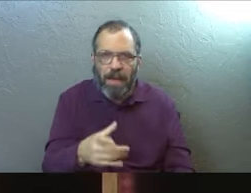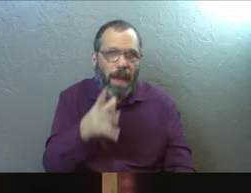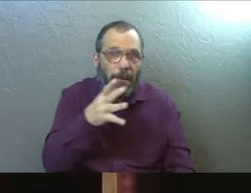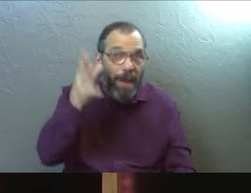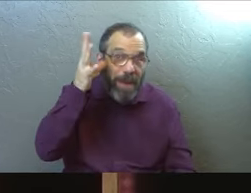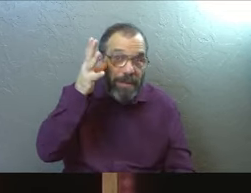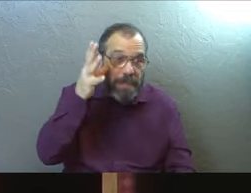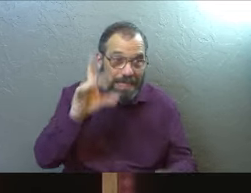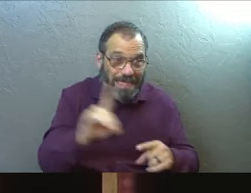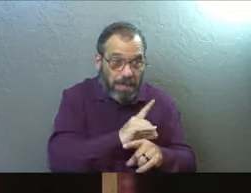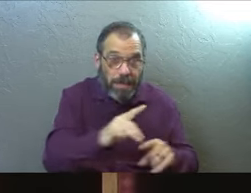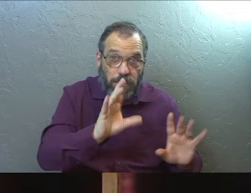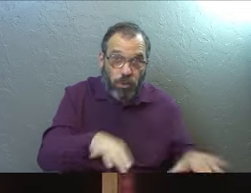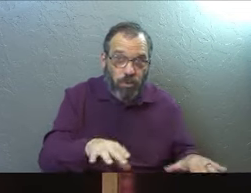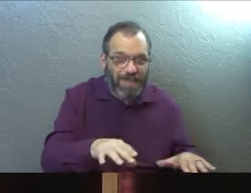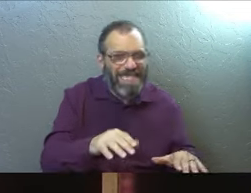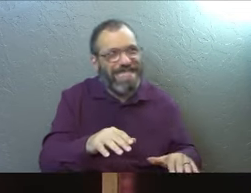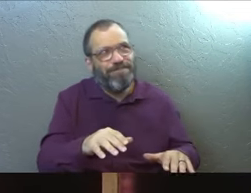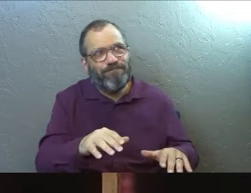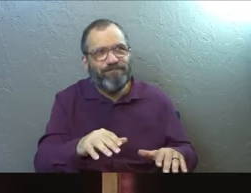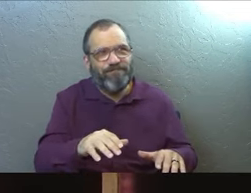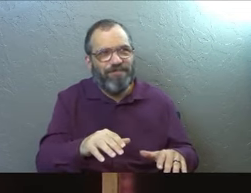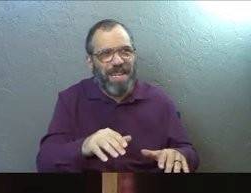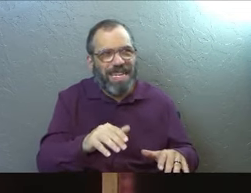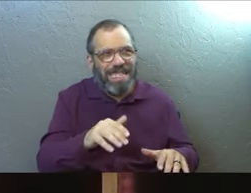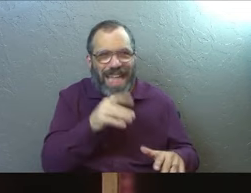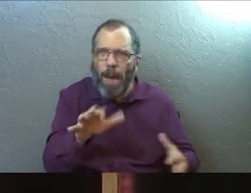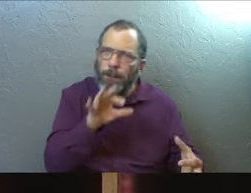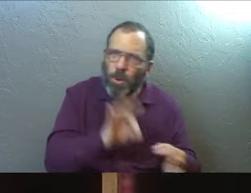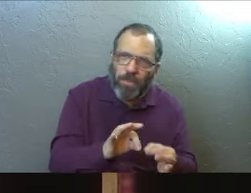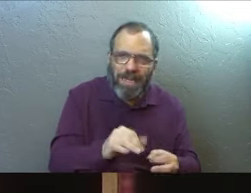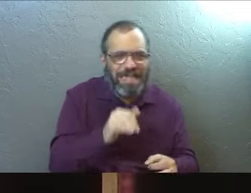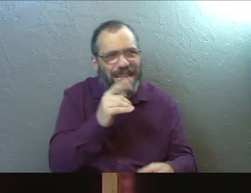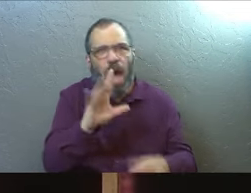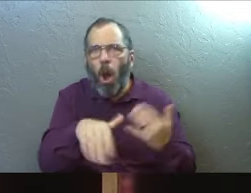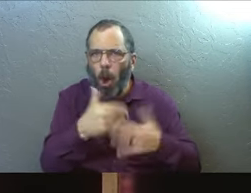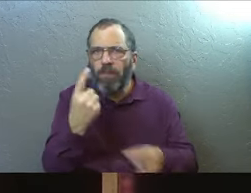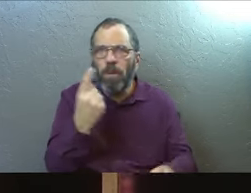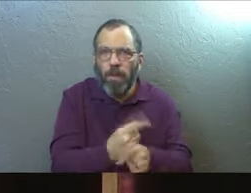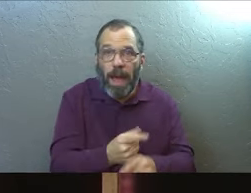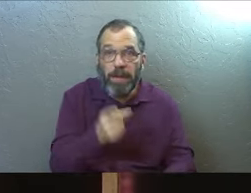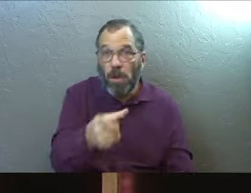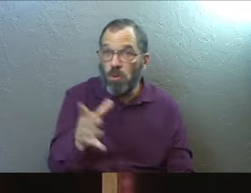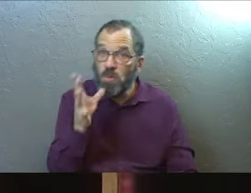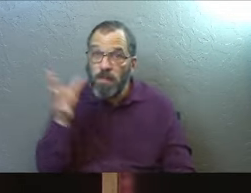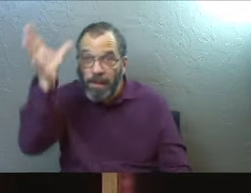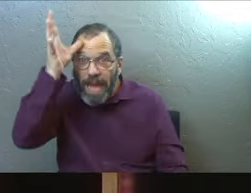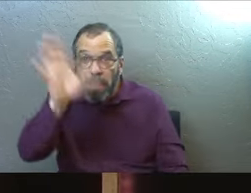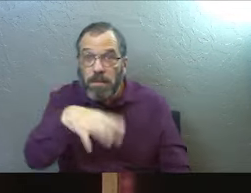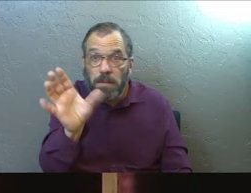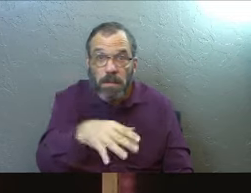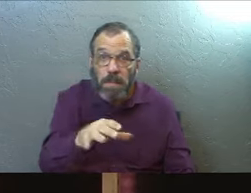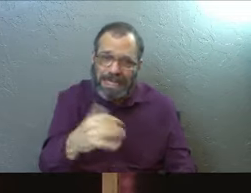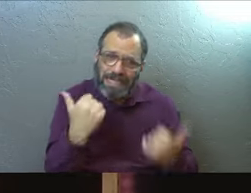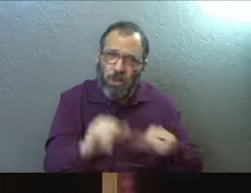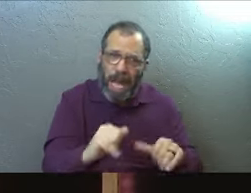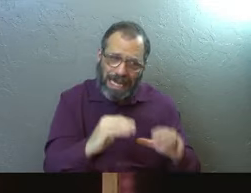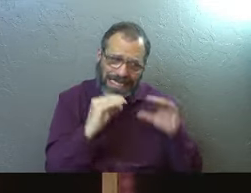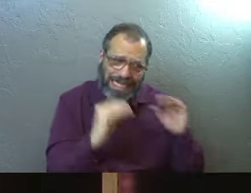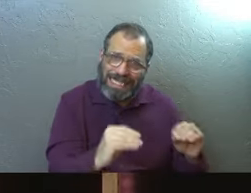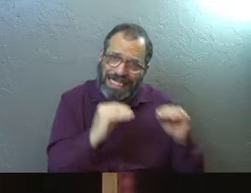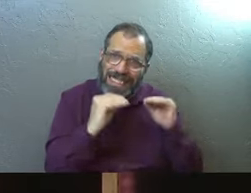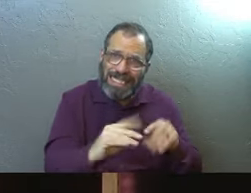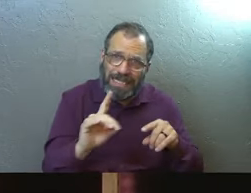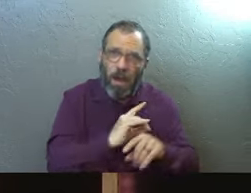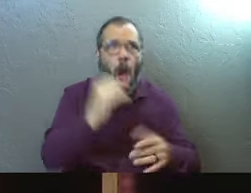they didn't do it right. He's implying they didn't do it perfectly. And you moms and dads out there, you're trying your best. Amen?